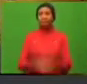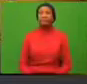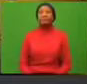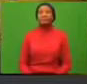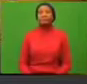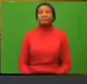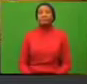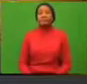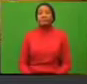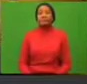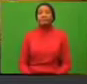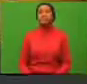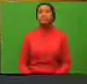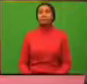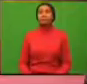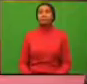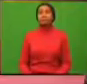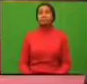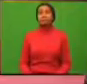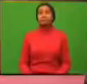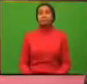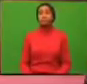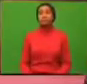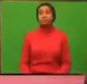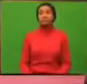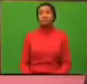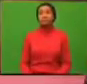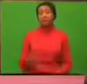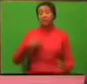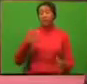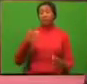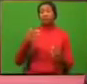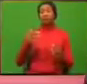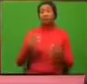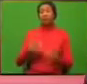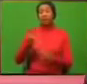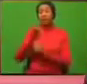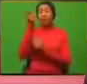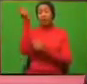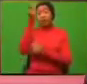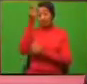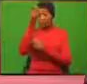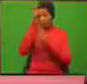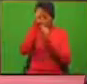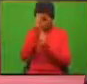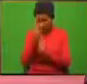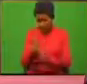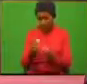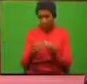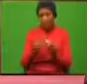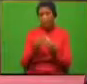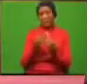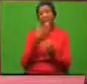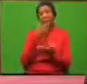Well, I'm not going to descend to that level. I've got honorable better speaker, titles. Can you take your